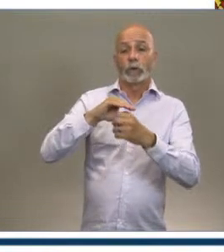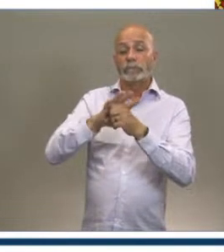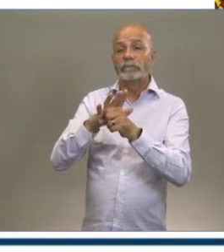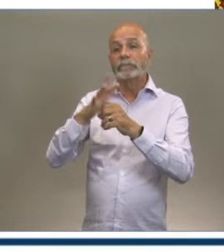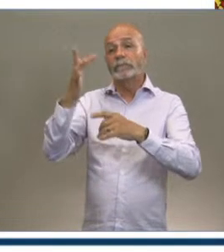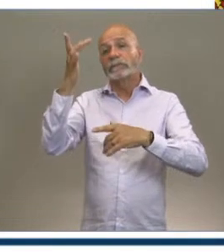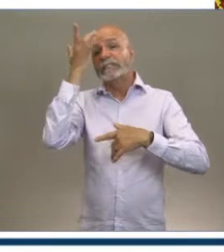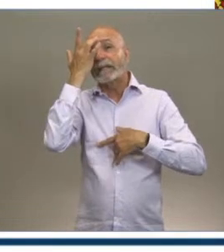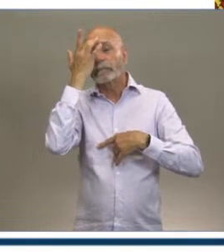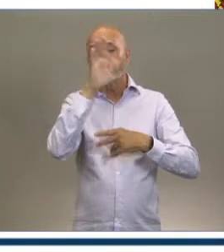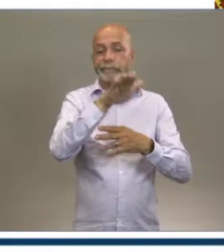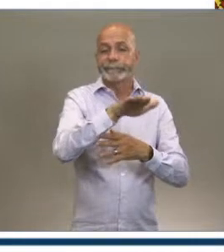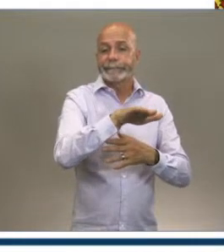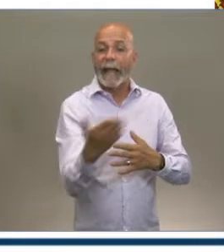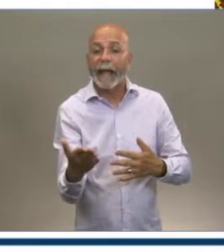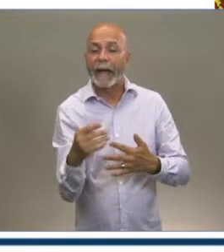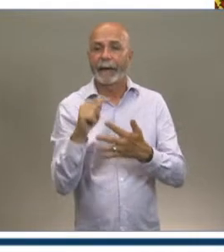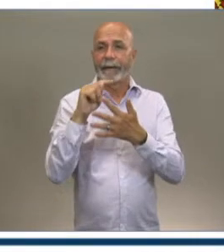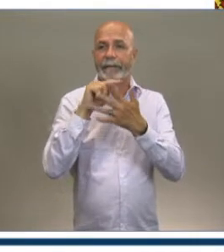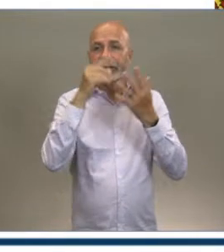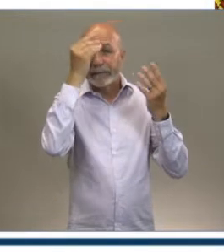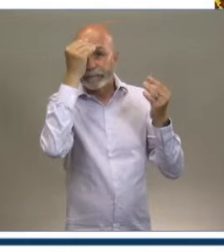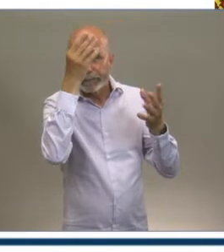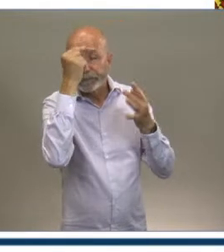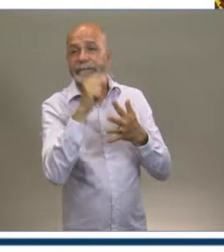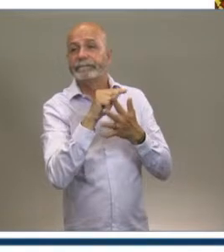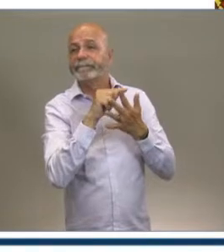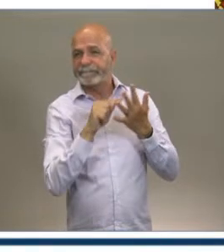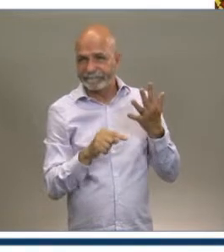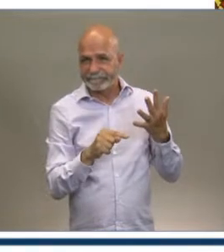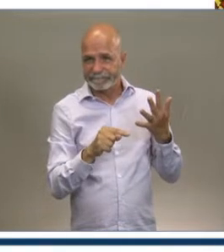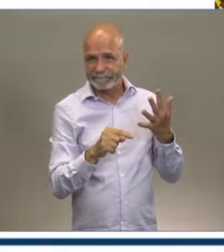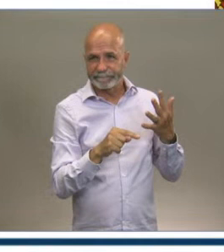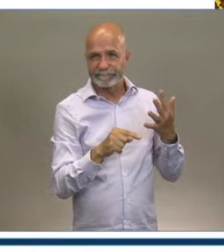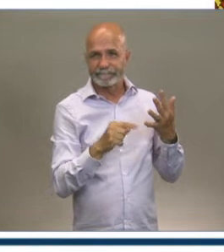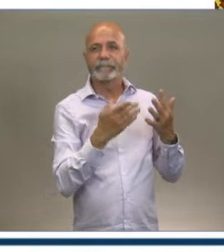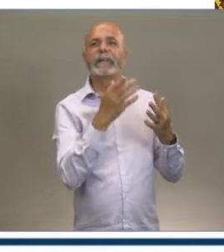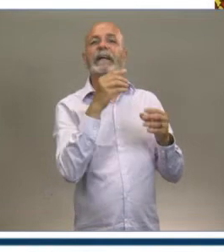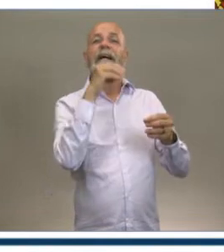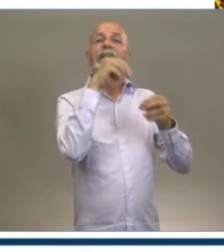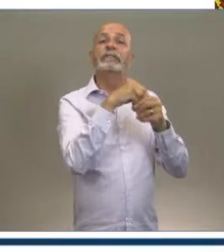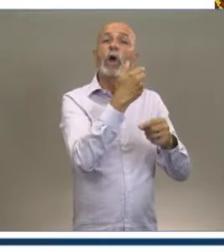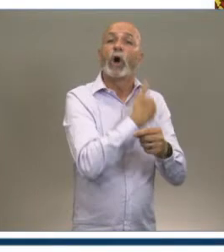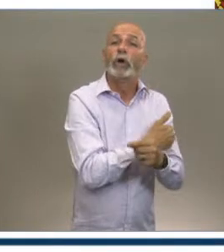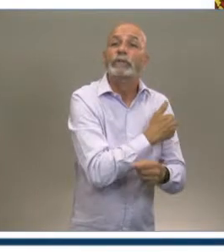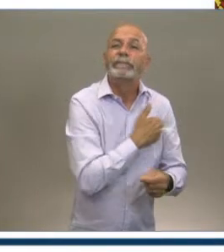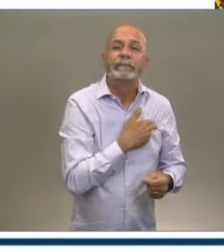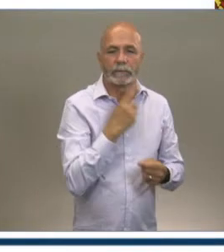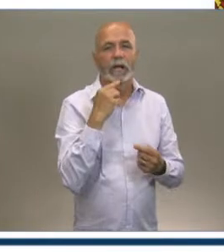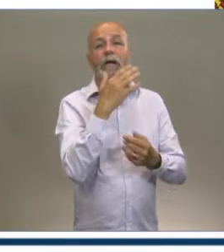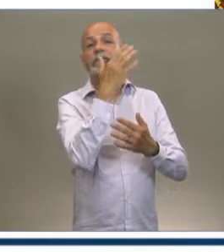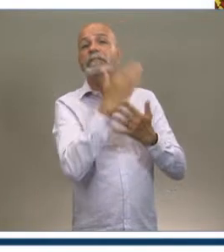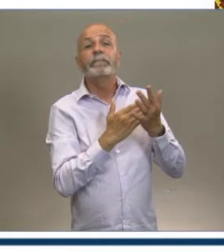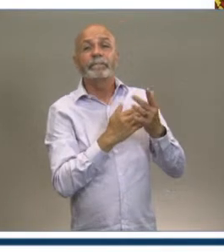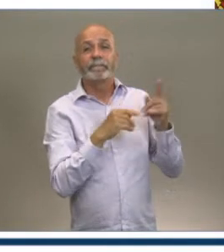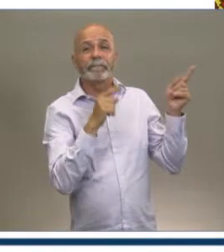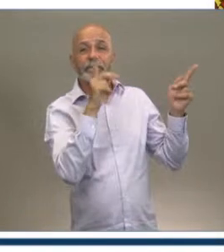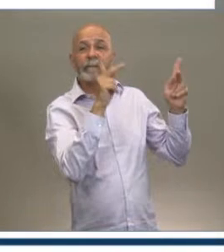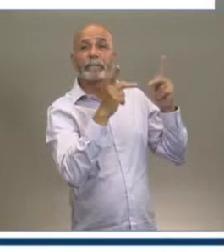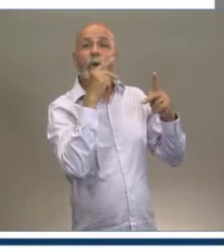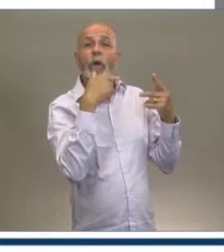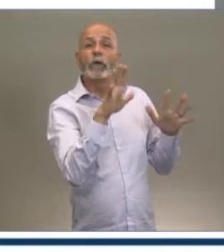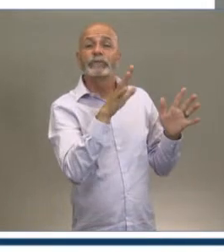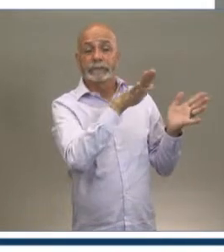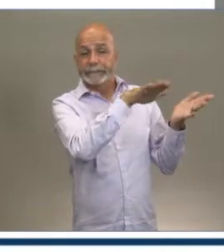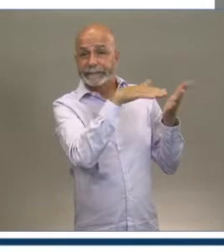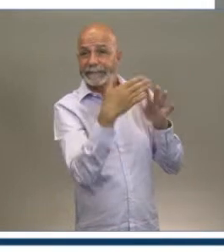the non-COVID unit at the Halifax Examiner, or at Halifax Infirmary, rather? I don't have an update on